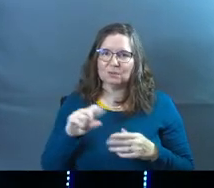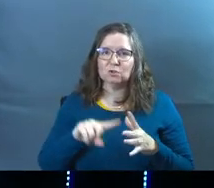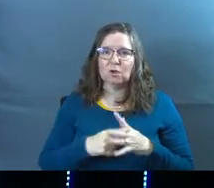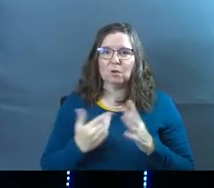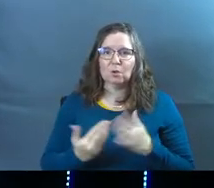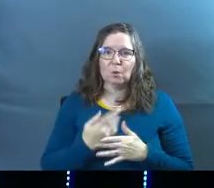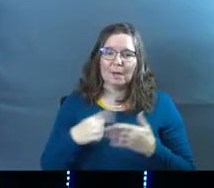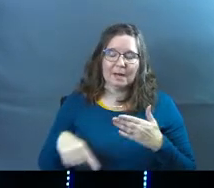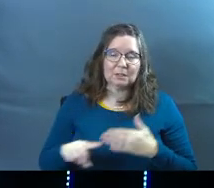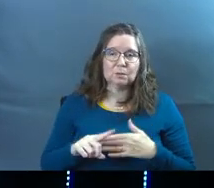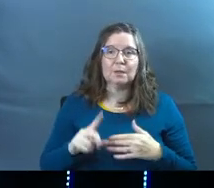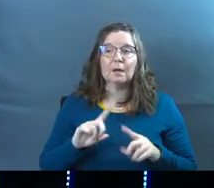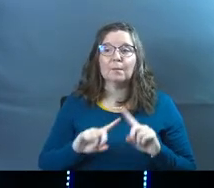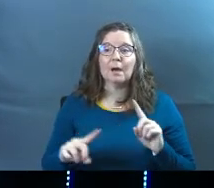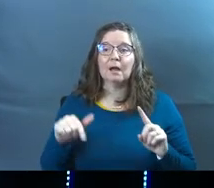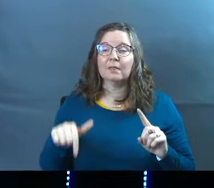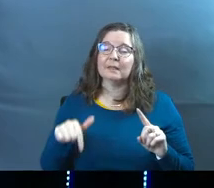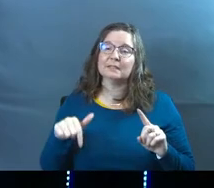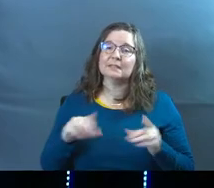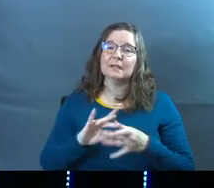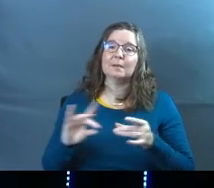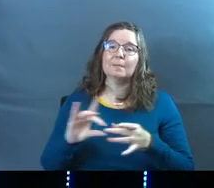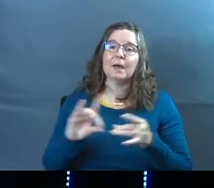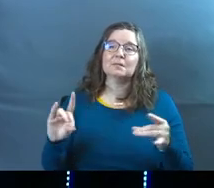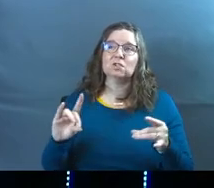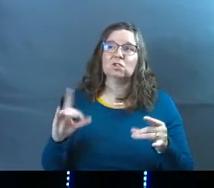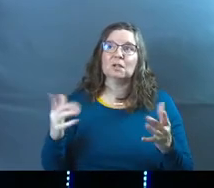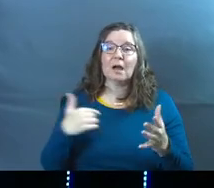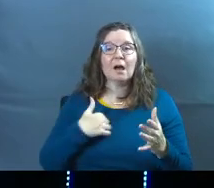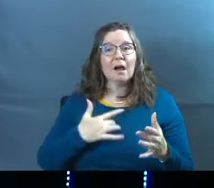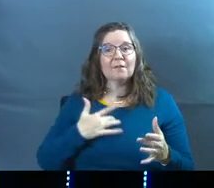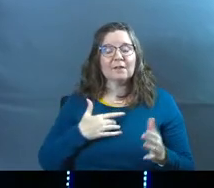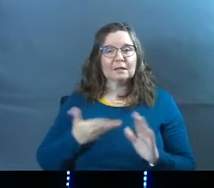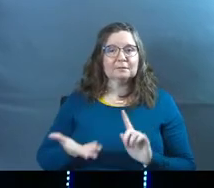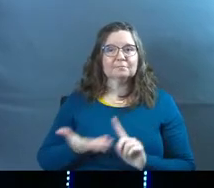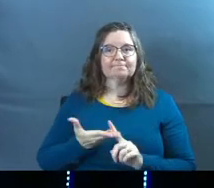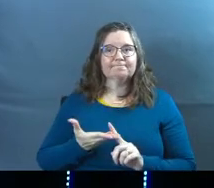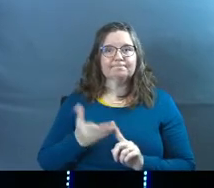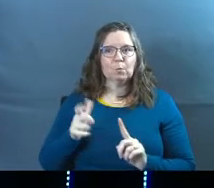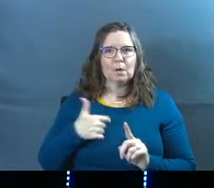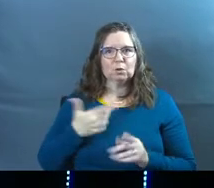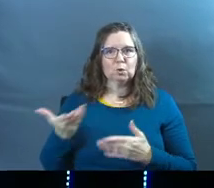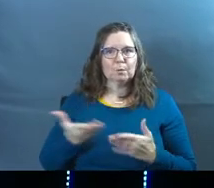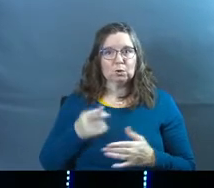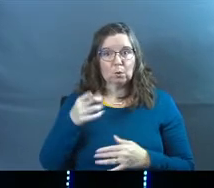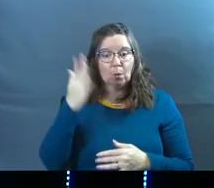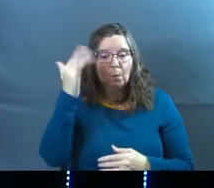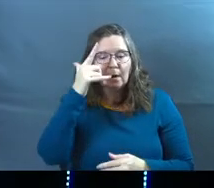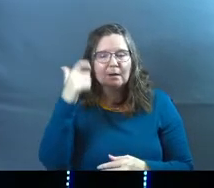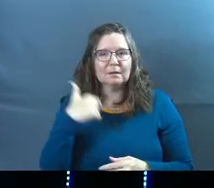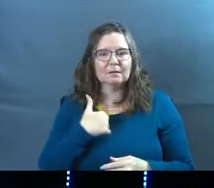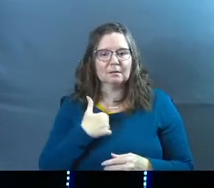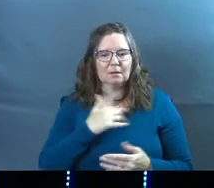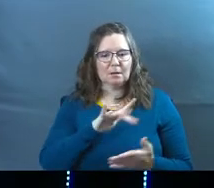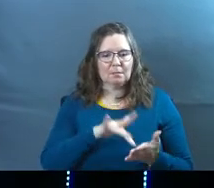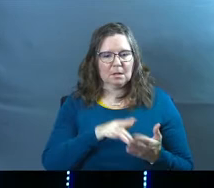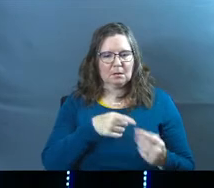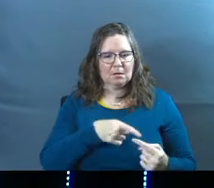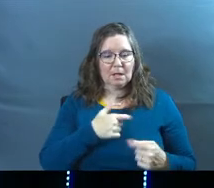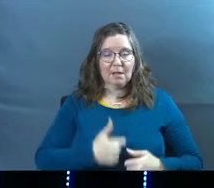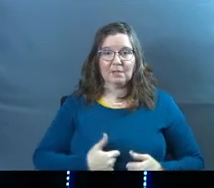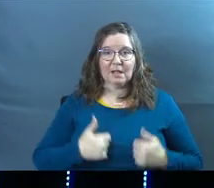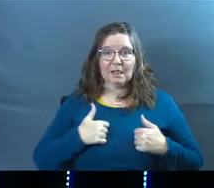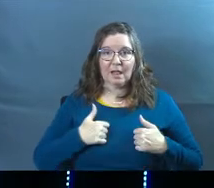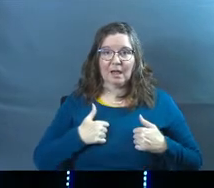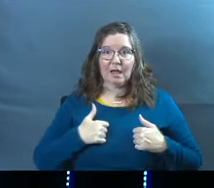new series next week. But this is a message that I felt convicted to bring to you because we were in the middle of the Life